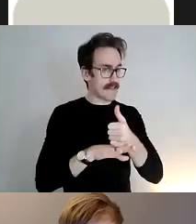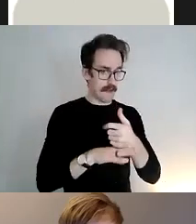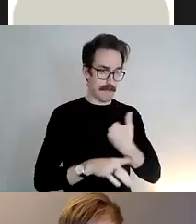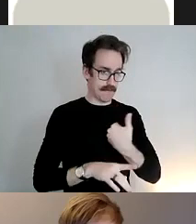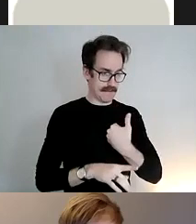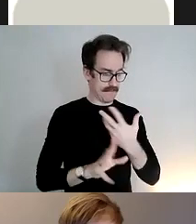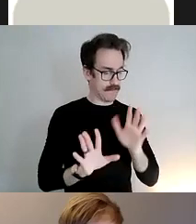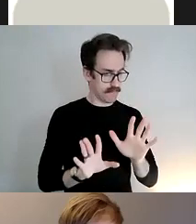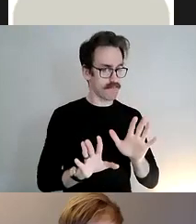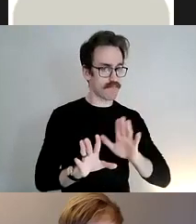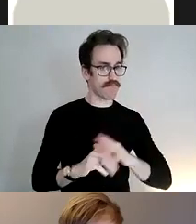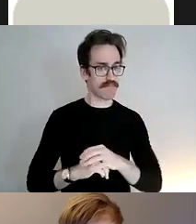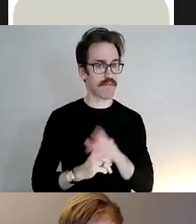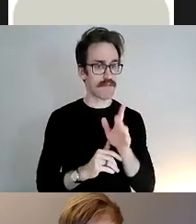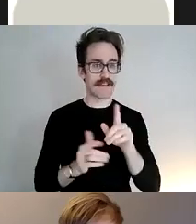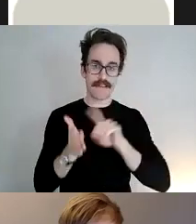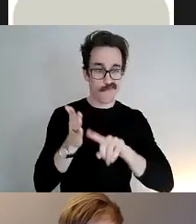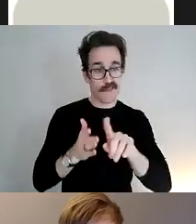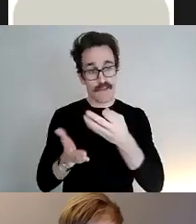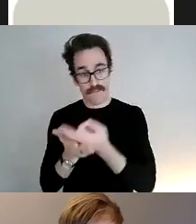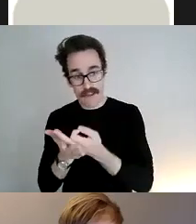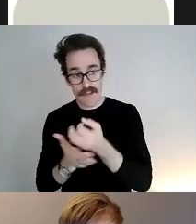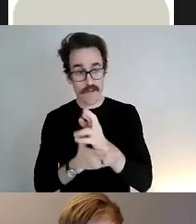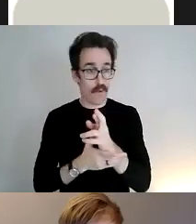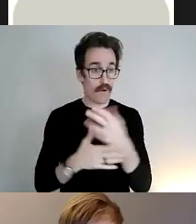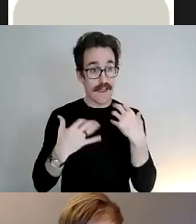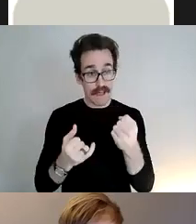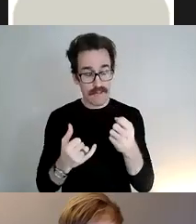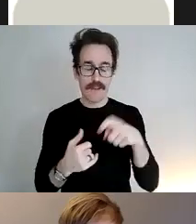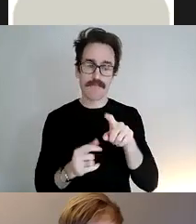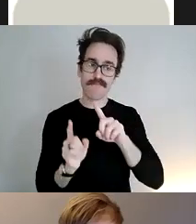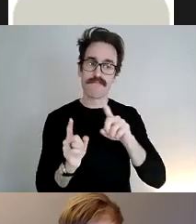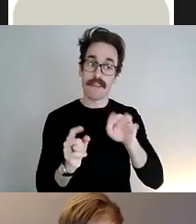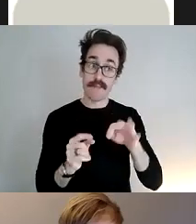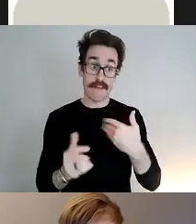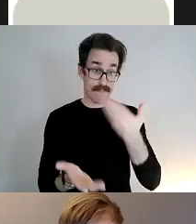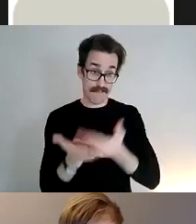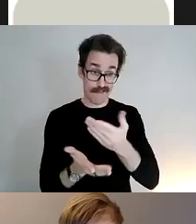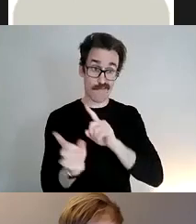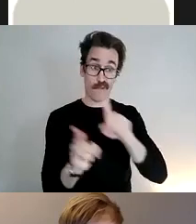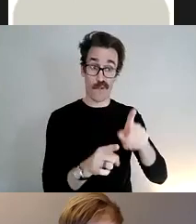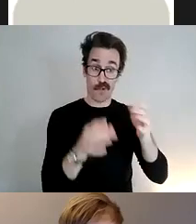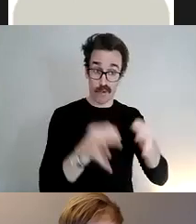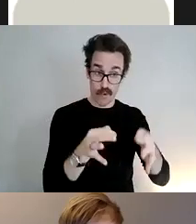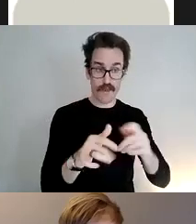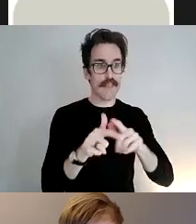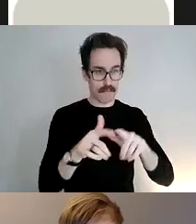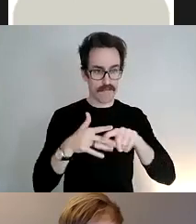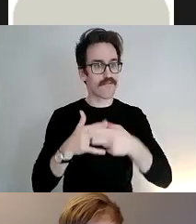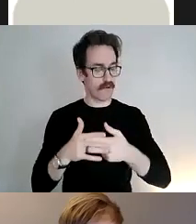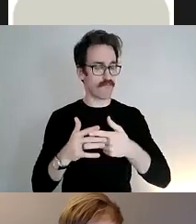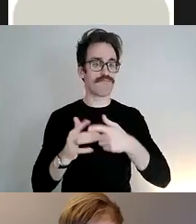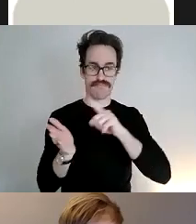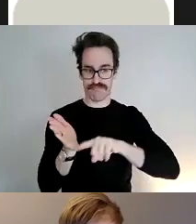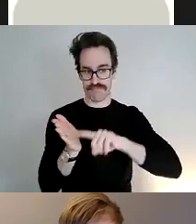capacity assessments for finances, if we have enough evidence that we would be able to go to court. So that takes time. So if there are immediate concerns, we're